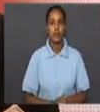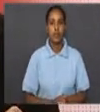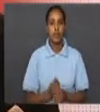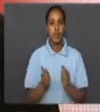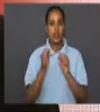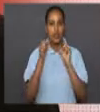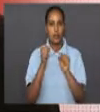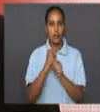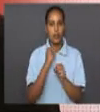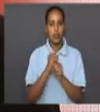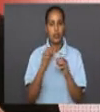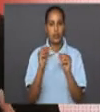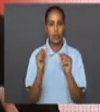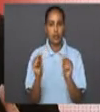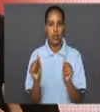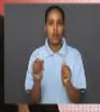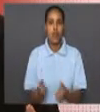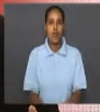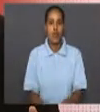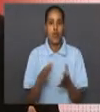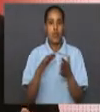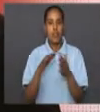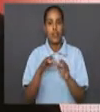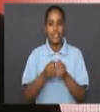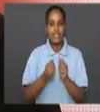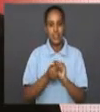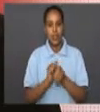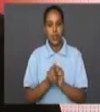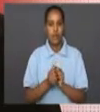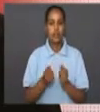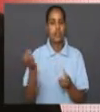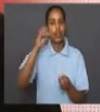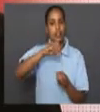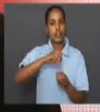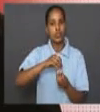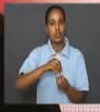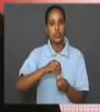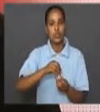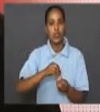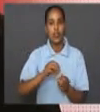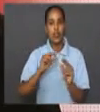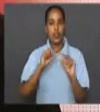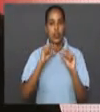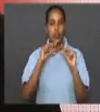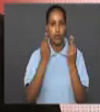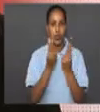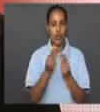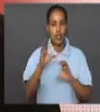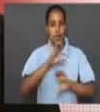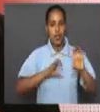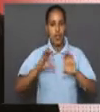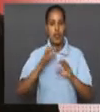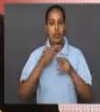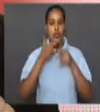It can be made softer and more flexible by the addition of a group of chemicals